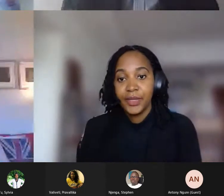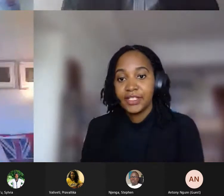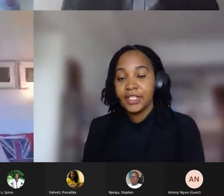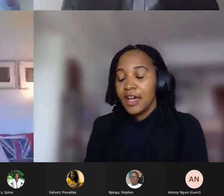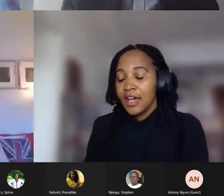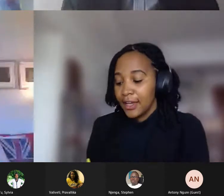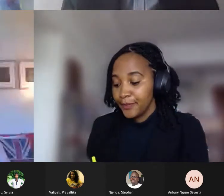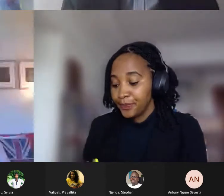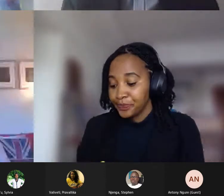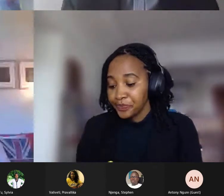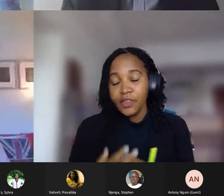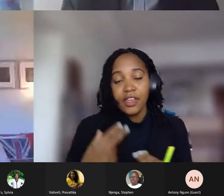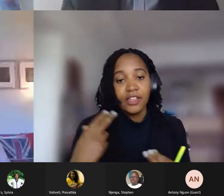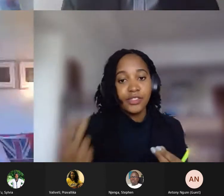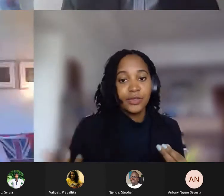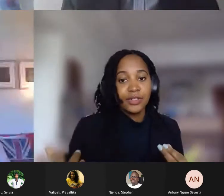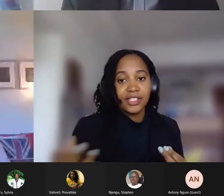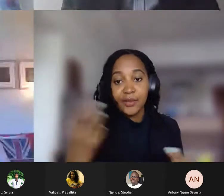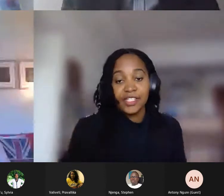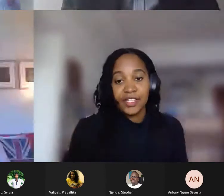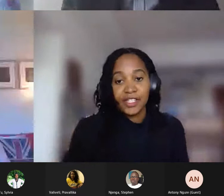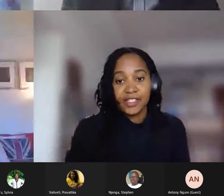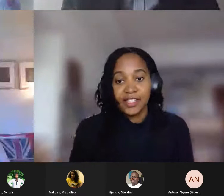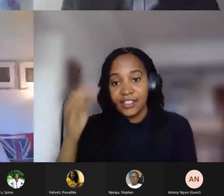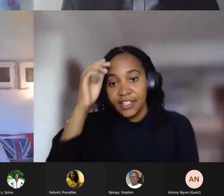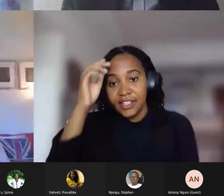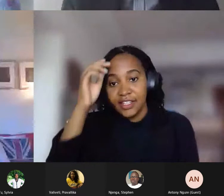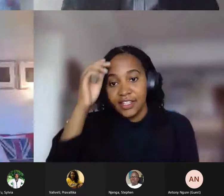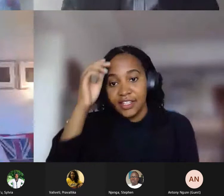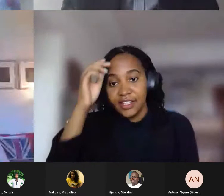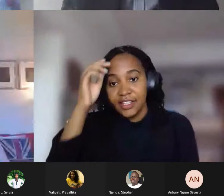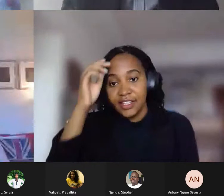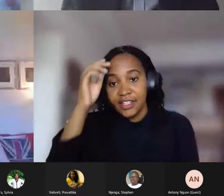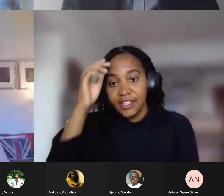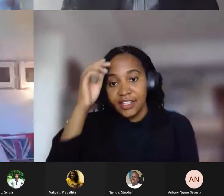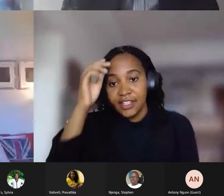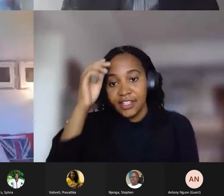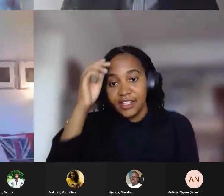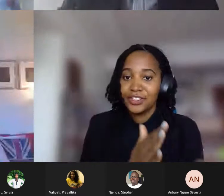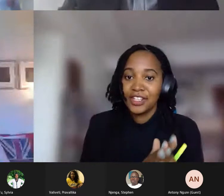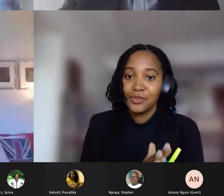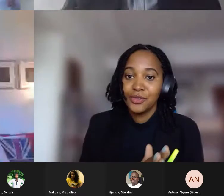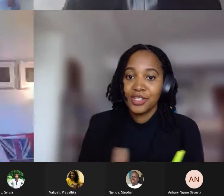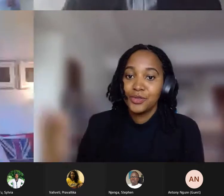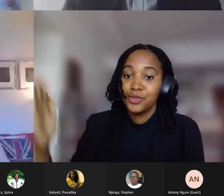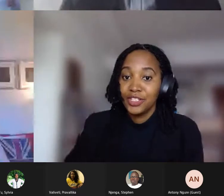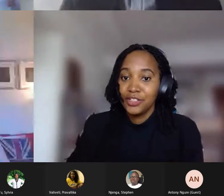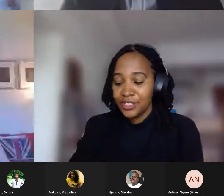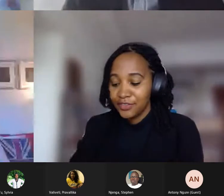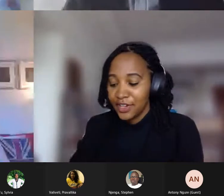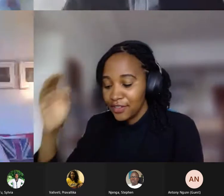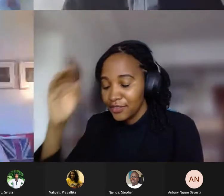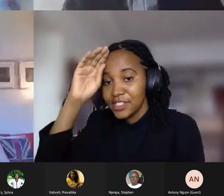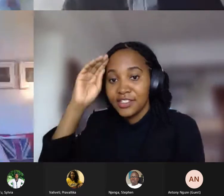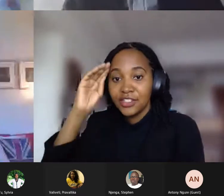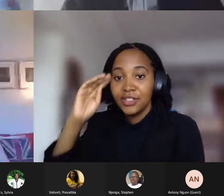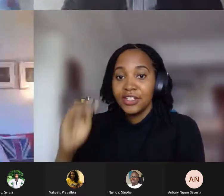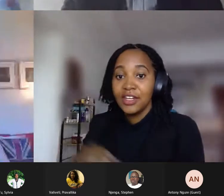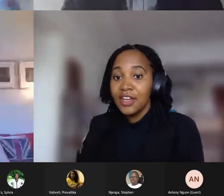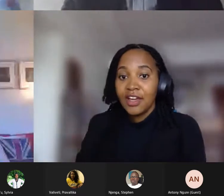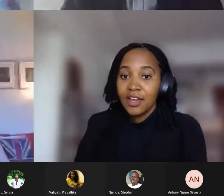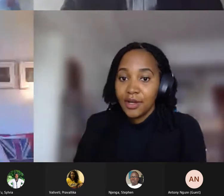And finally, I would like you to just take action. Believe in yourself. You don't have to be perfect before you start. Even as a graduate, you can